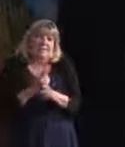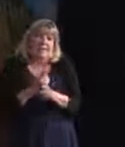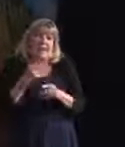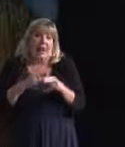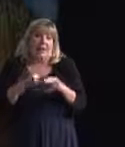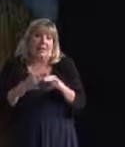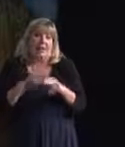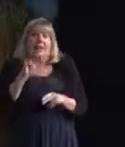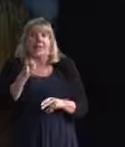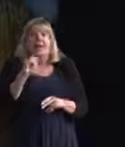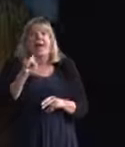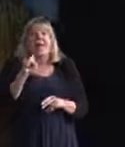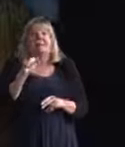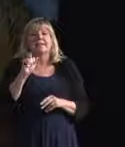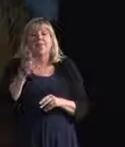Massacre River.